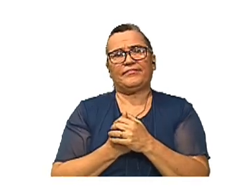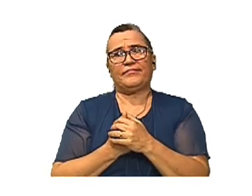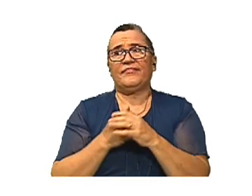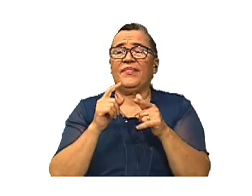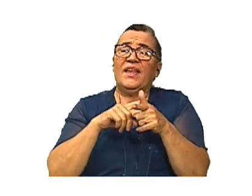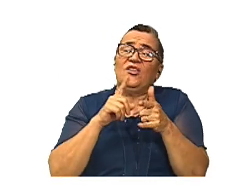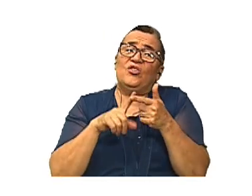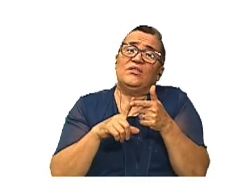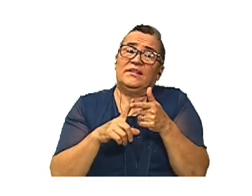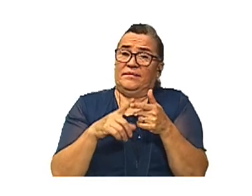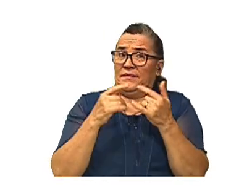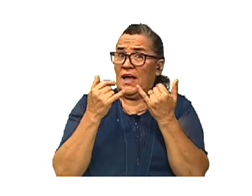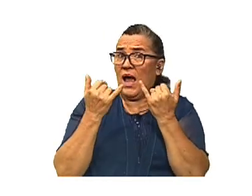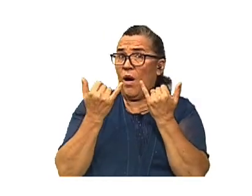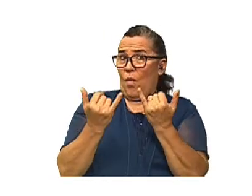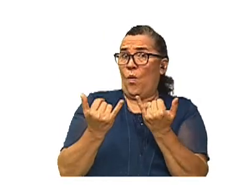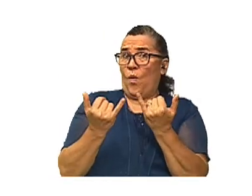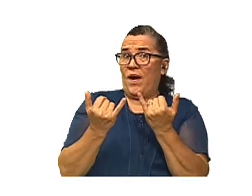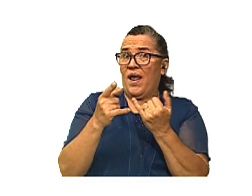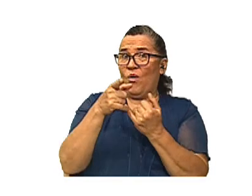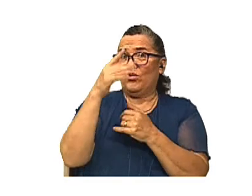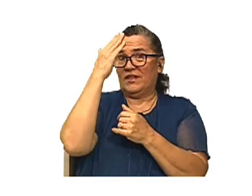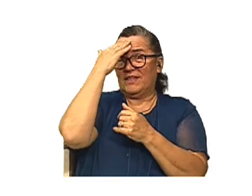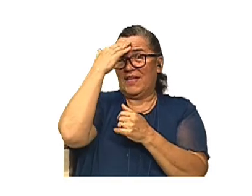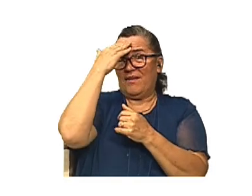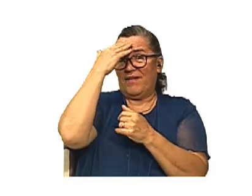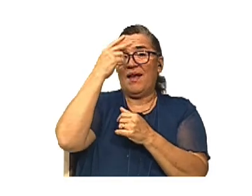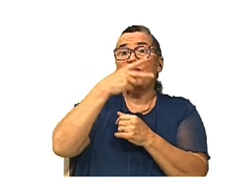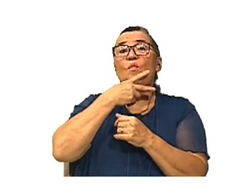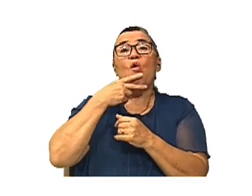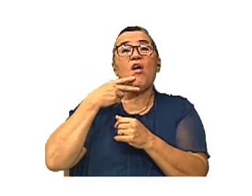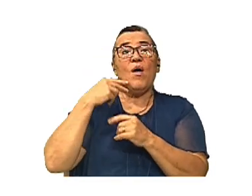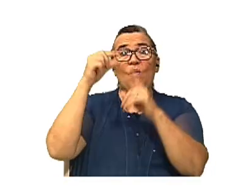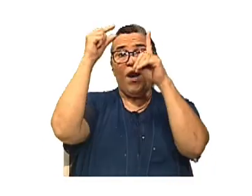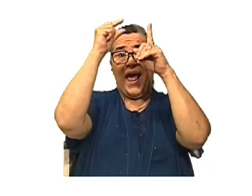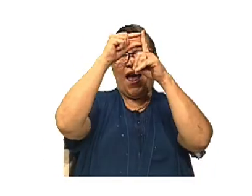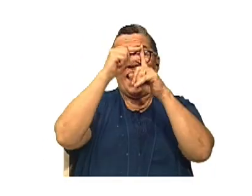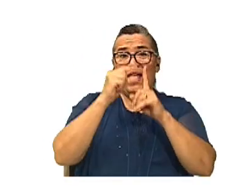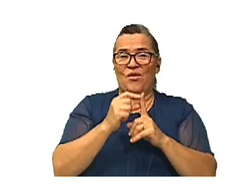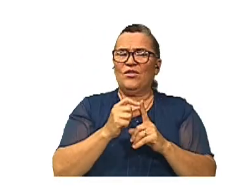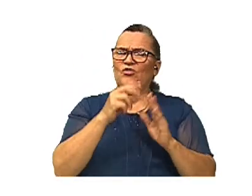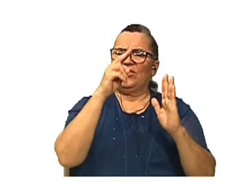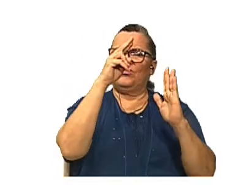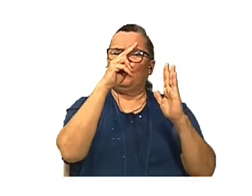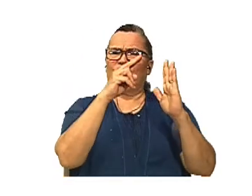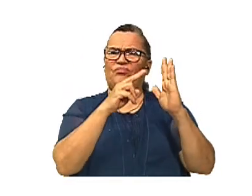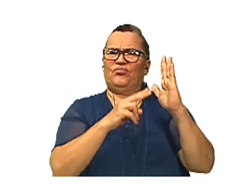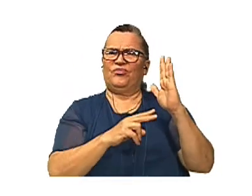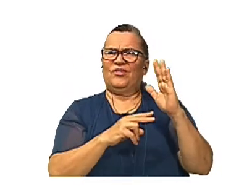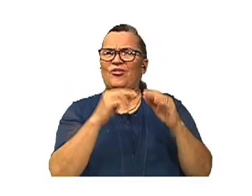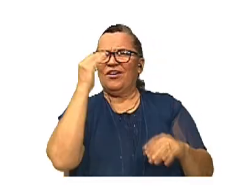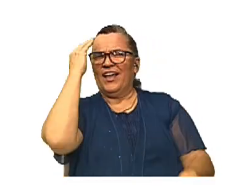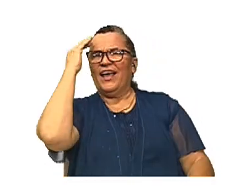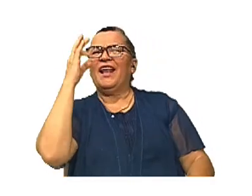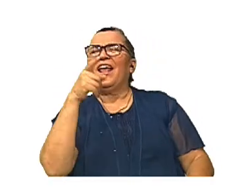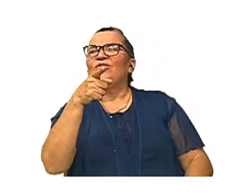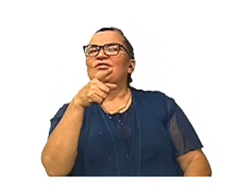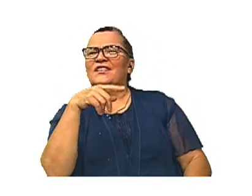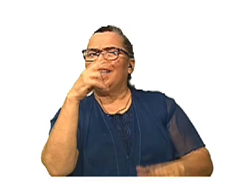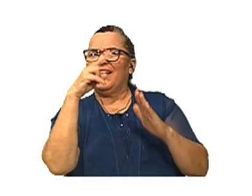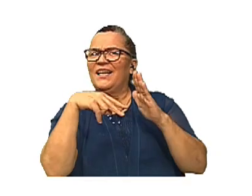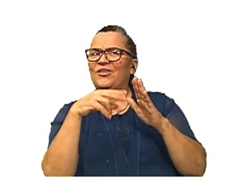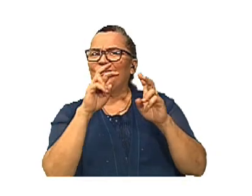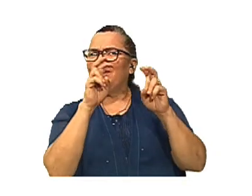guys, now you know the vocabulary. Let's do a reading. What do you think the reading is going to be about?